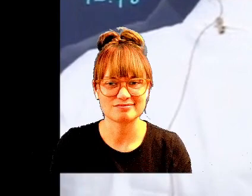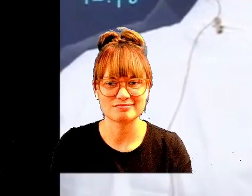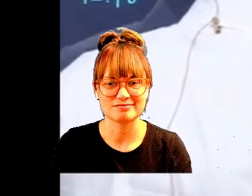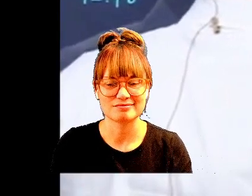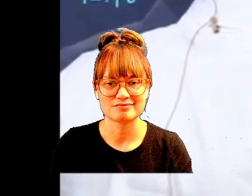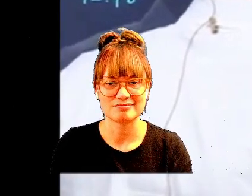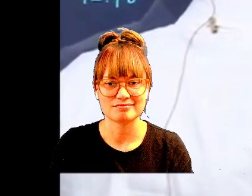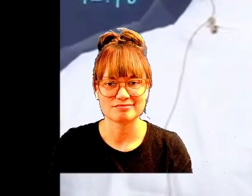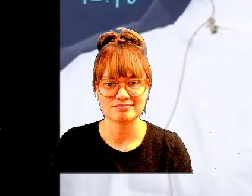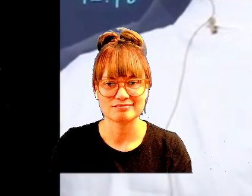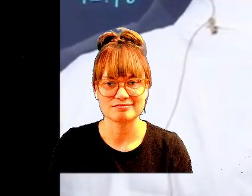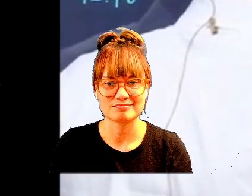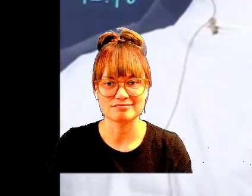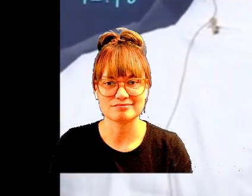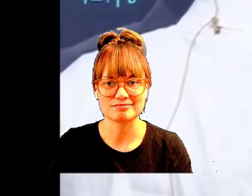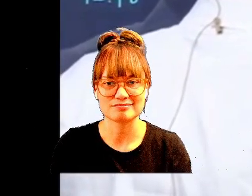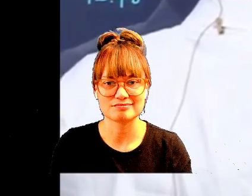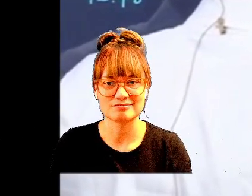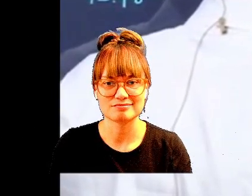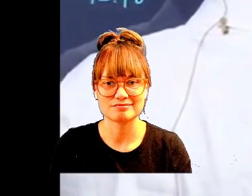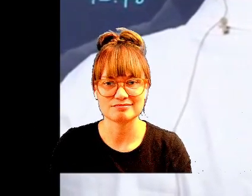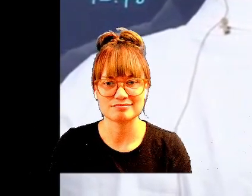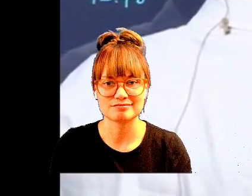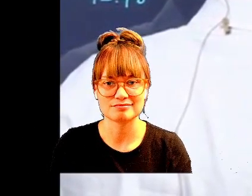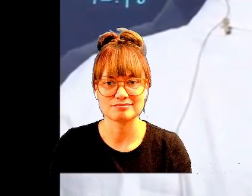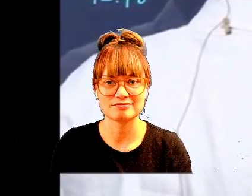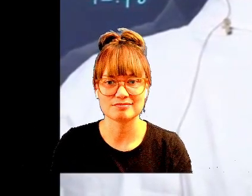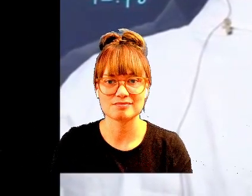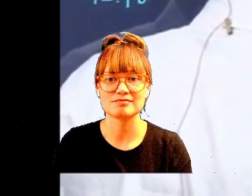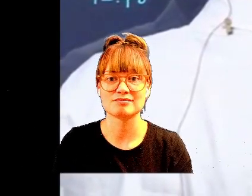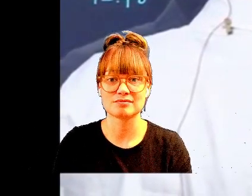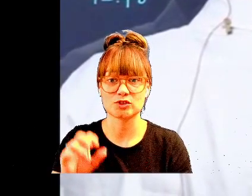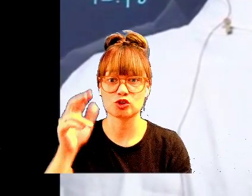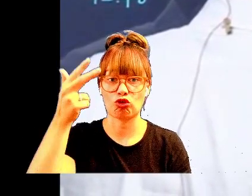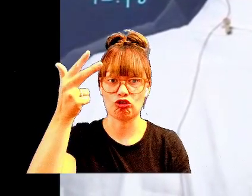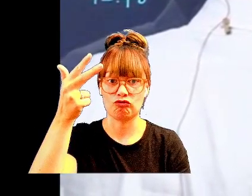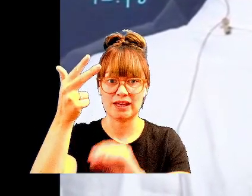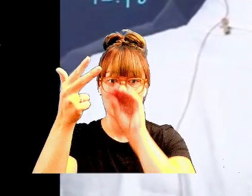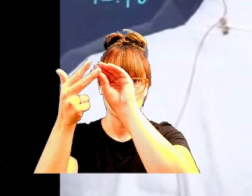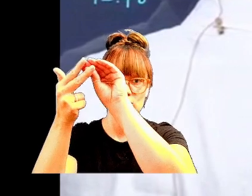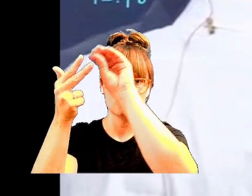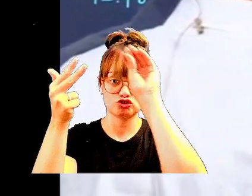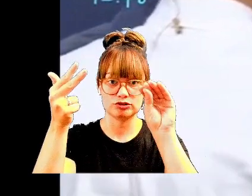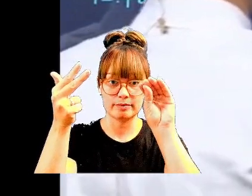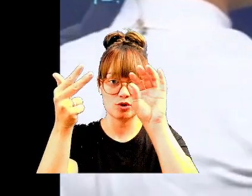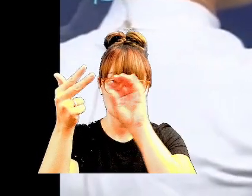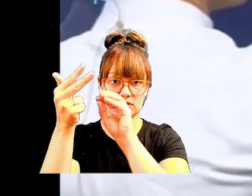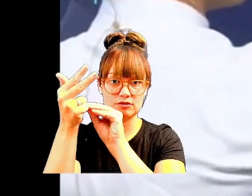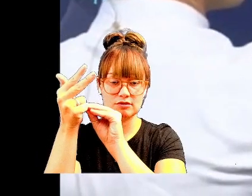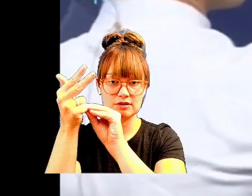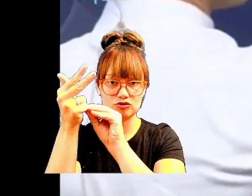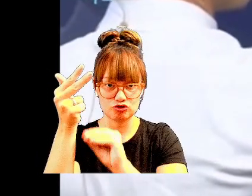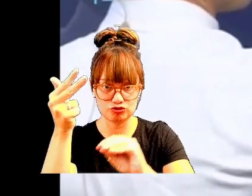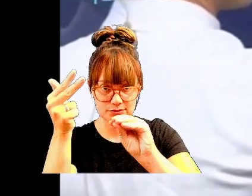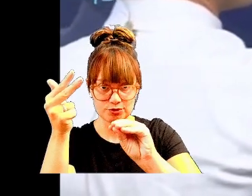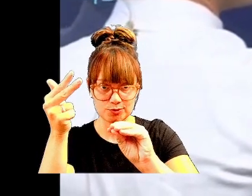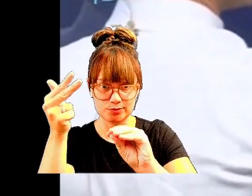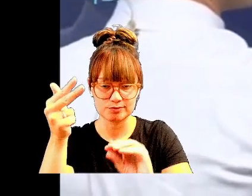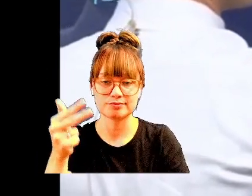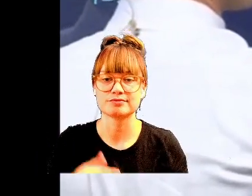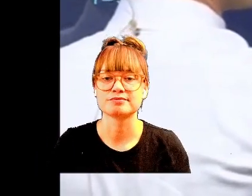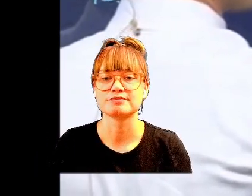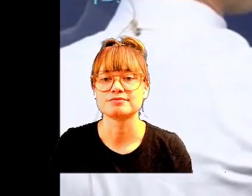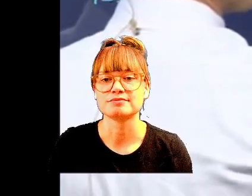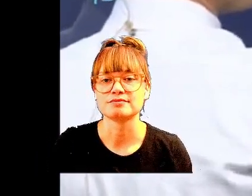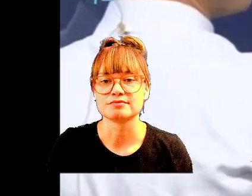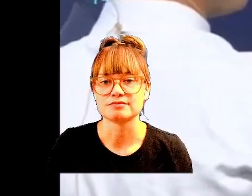1/2 to the 3rd power, we must distribute the exponents. So So to the third power goes to